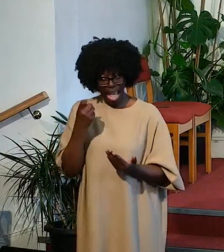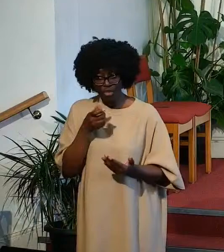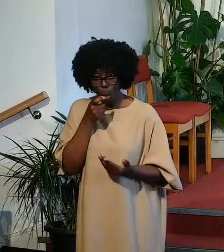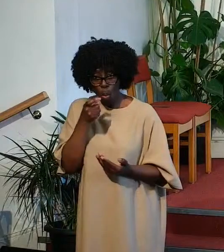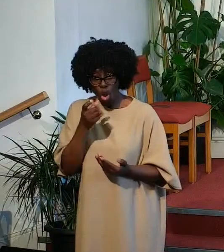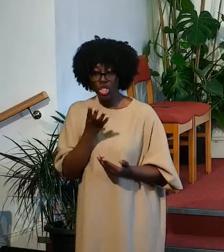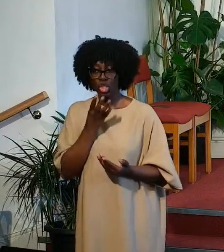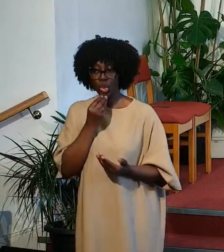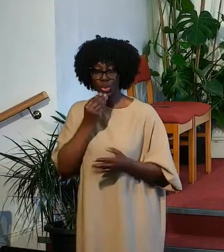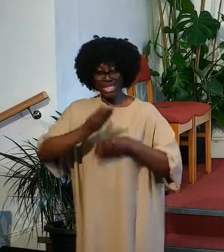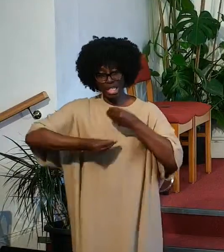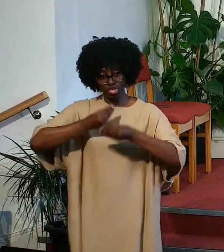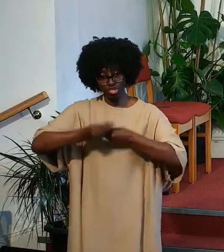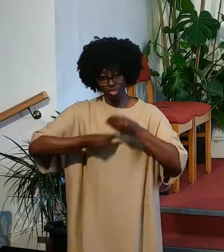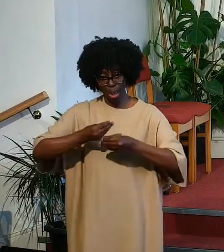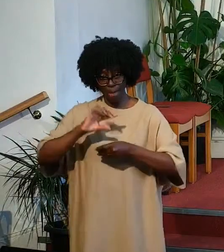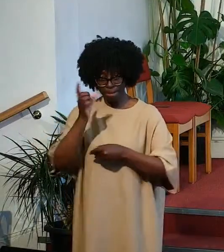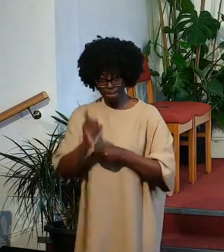short greatly.